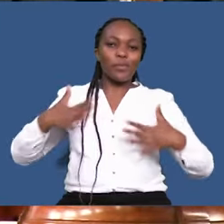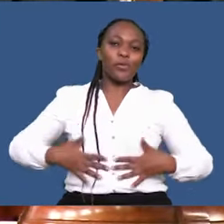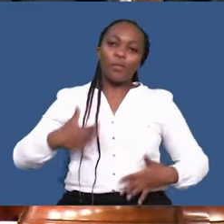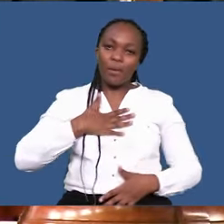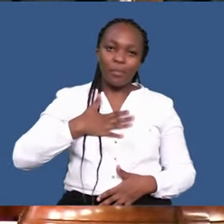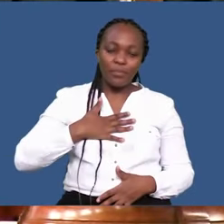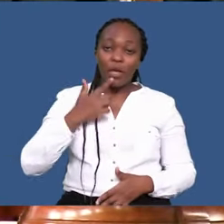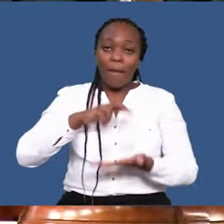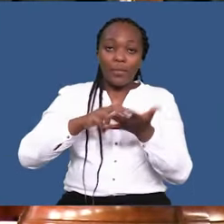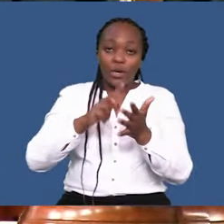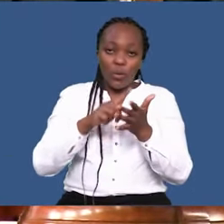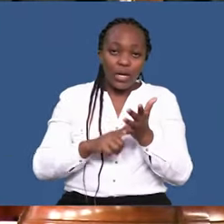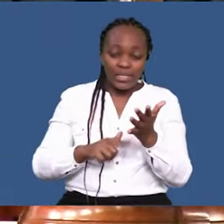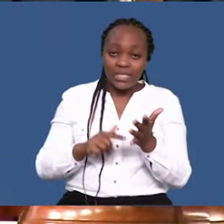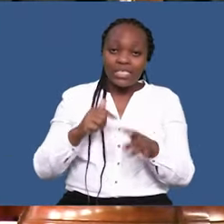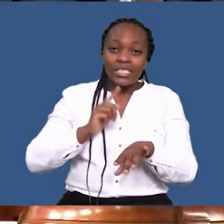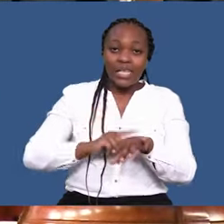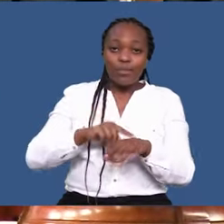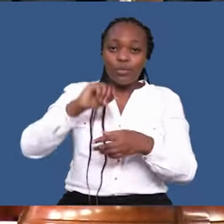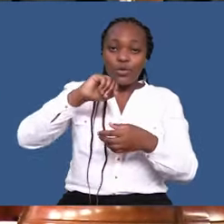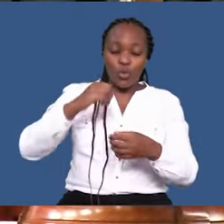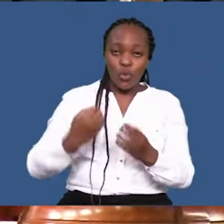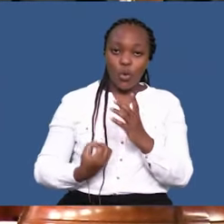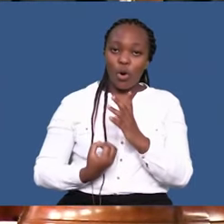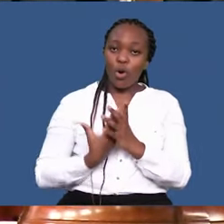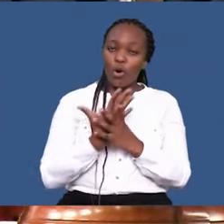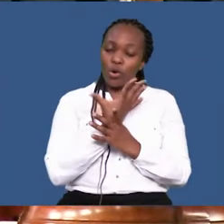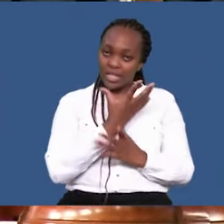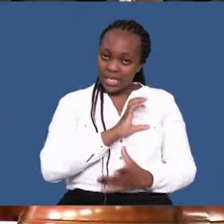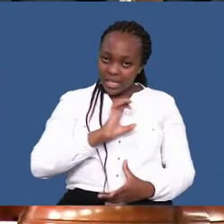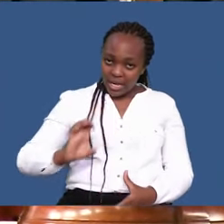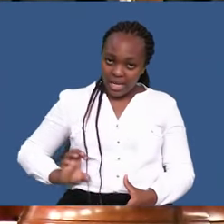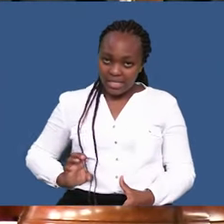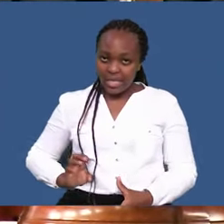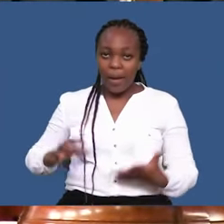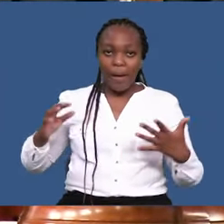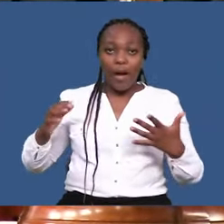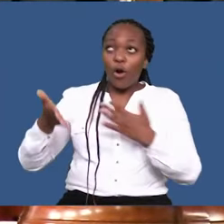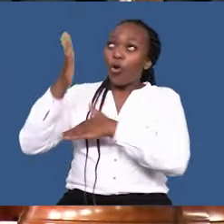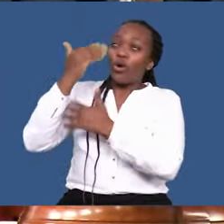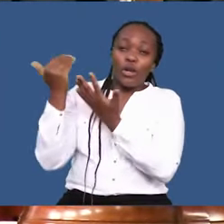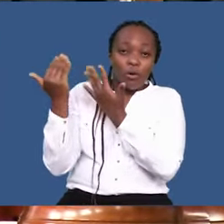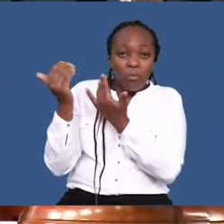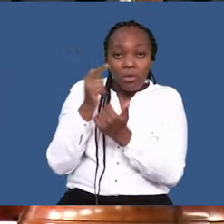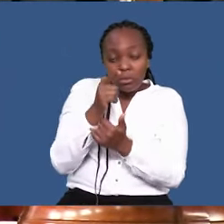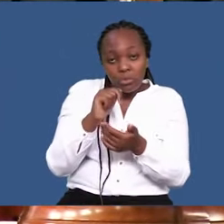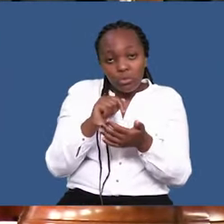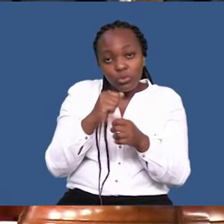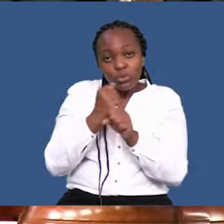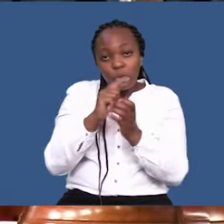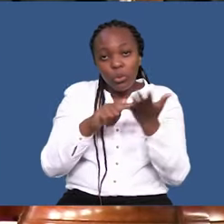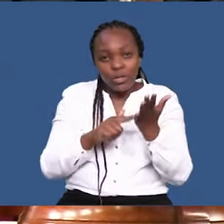raised with Christ, you are expected to set your minds on things above and not on worldly